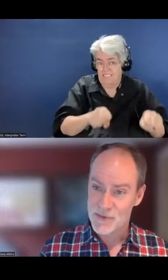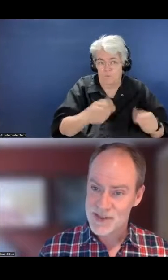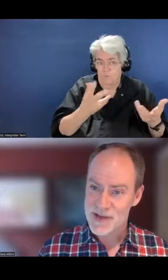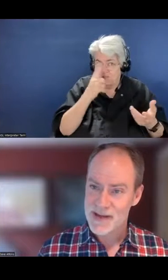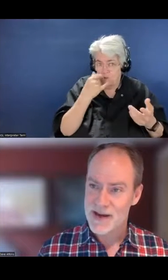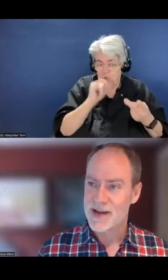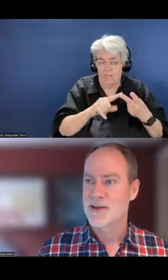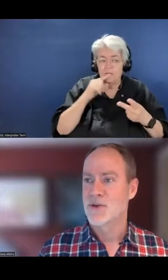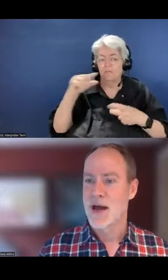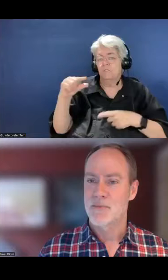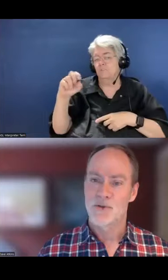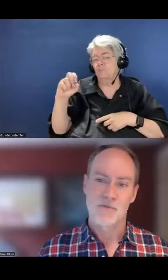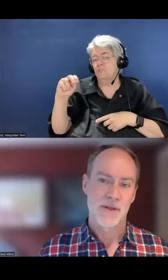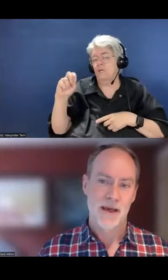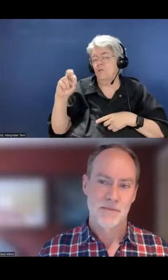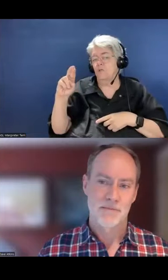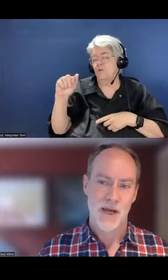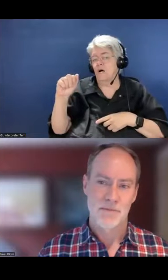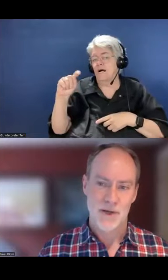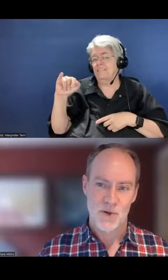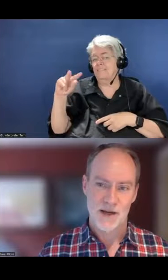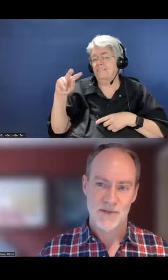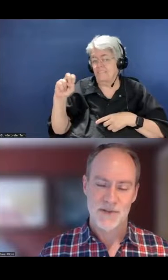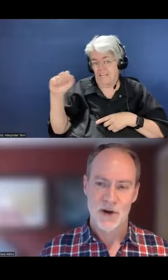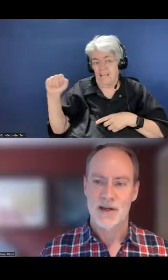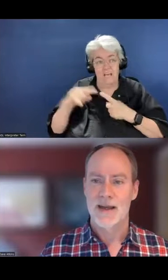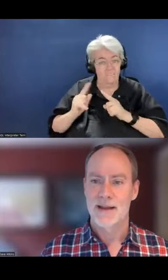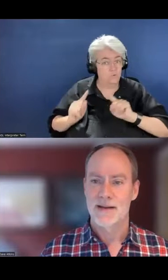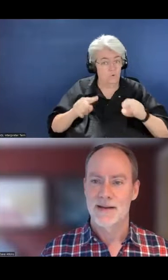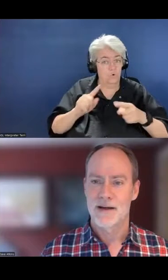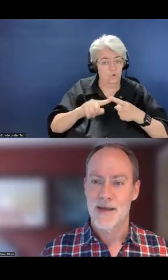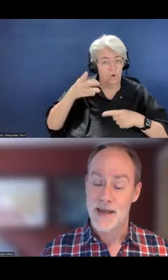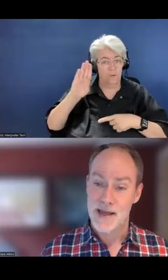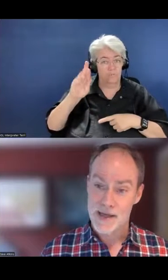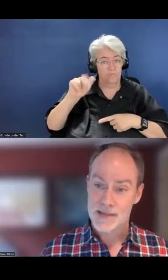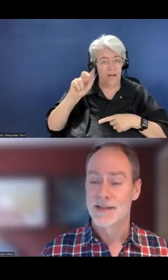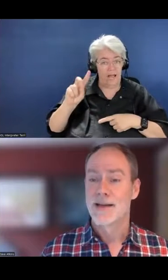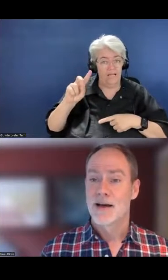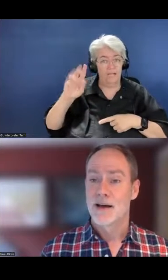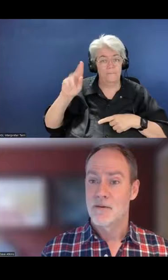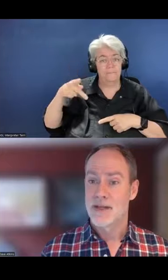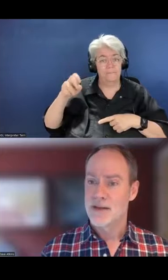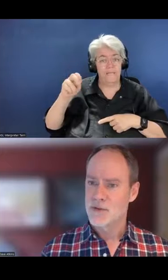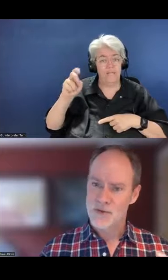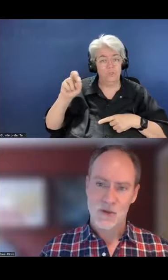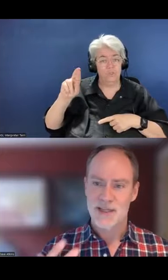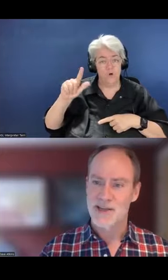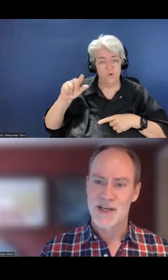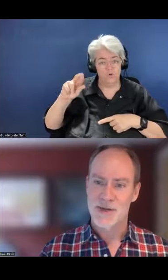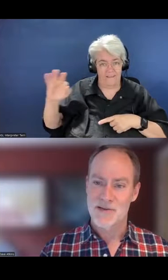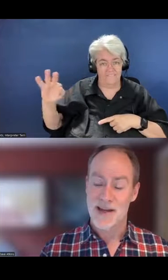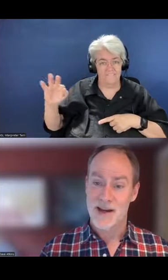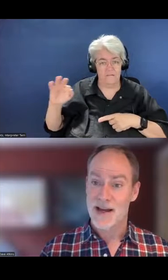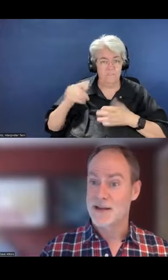about generative AI. If you happen to have been at Brad Pendergraft's talk at AAS, he was focusing